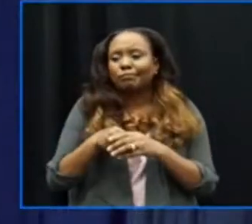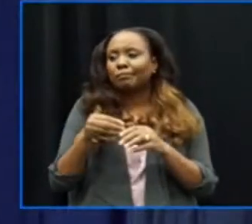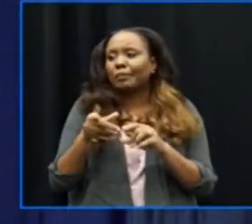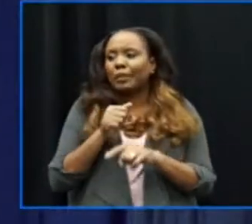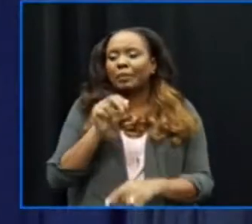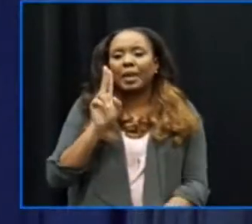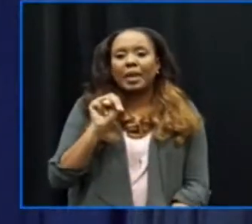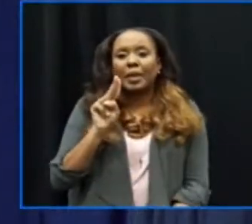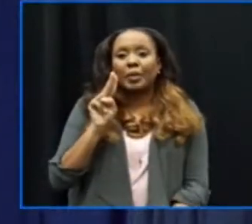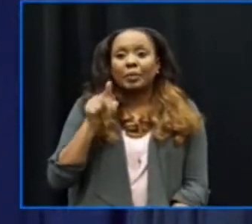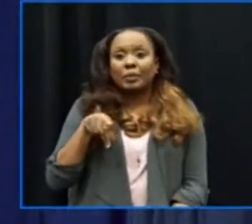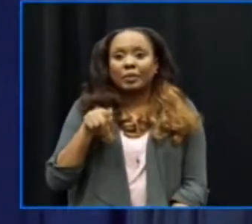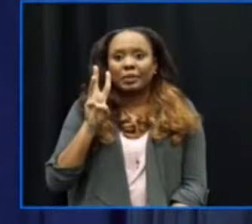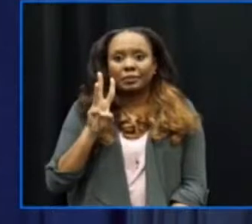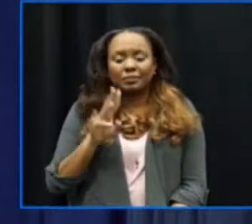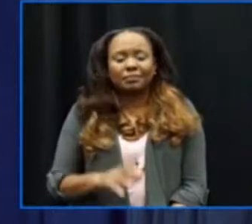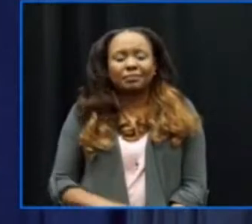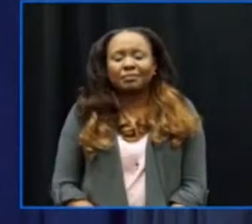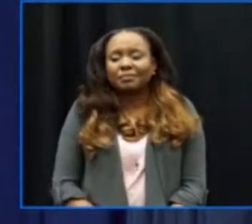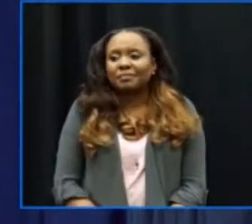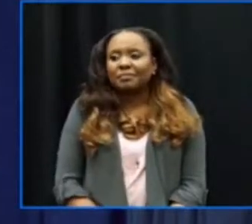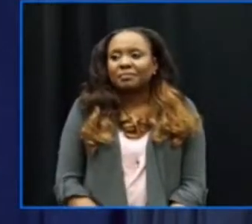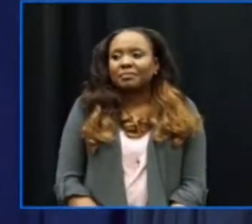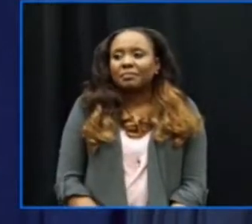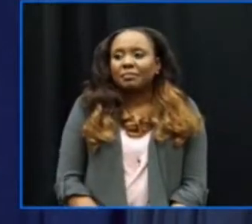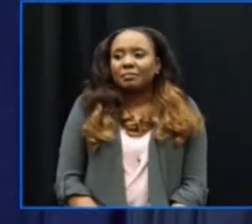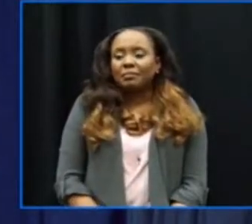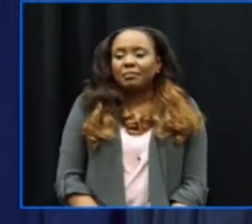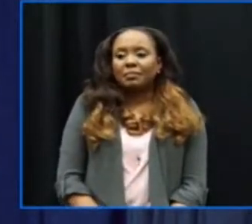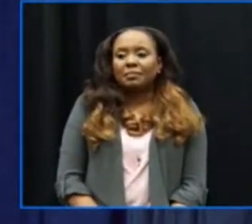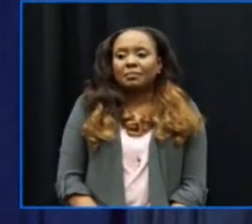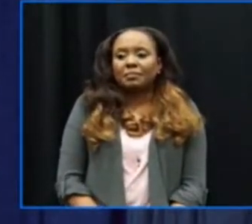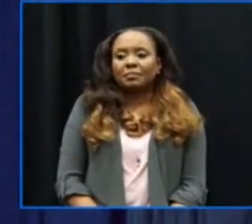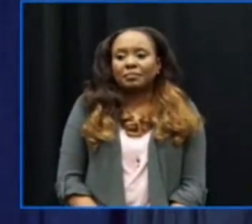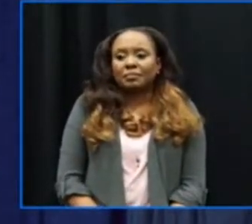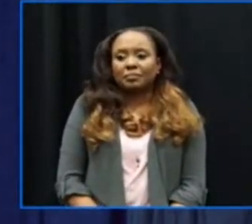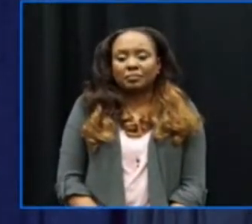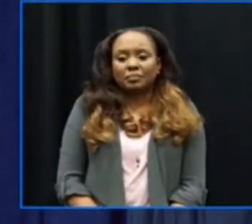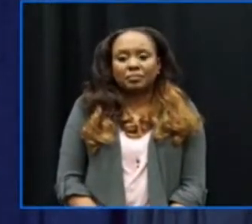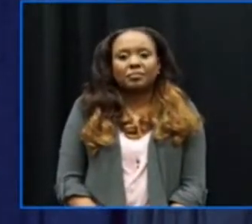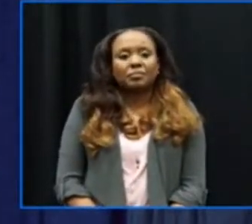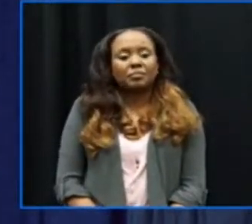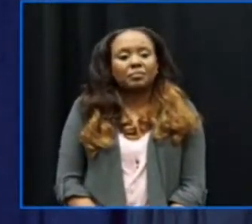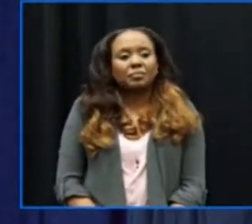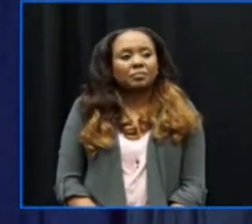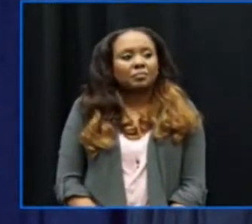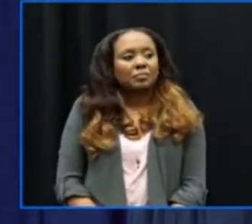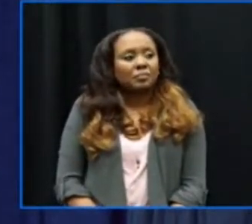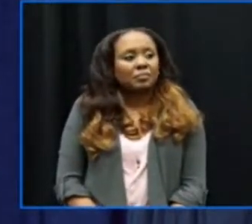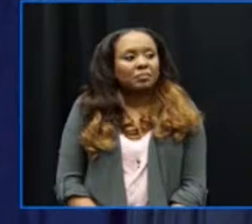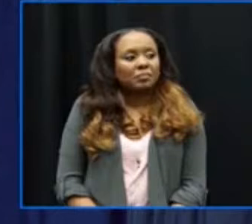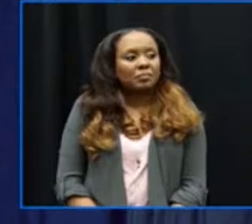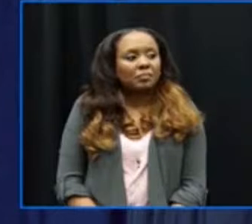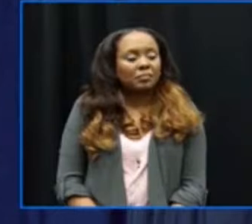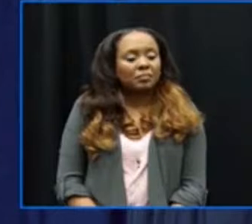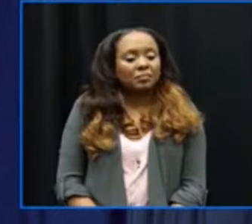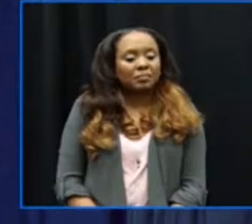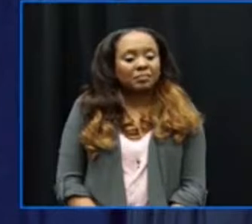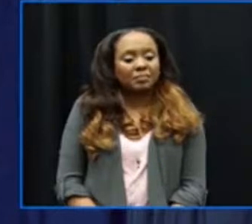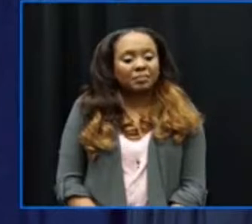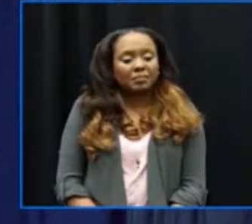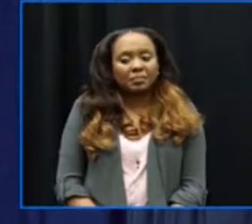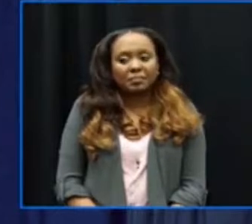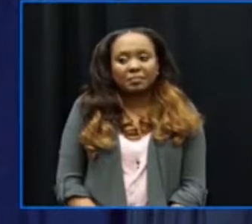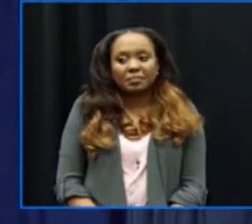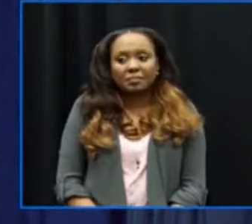I represent. Just for the benefit of the nation and to our members, that the